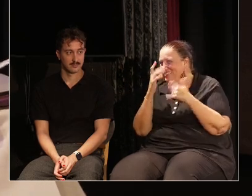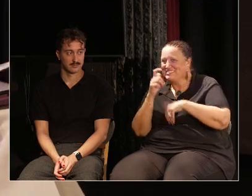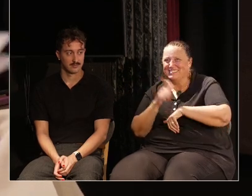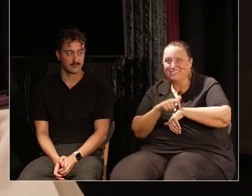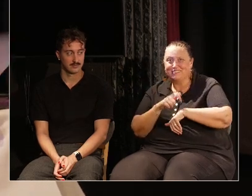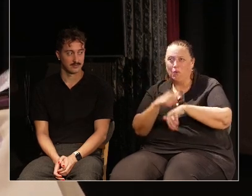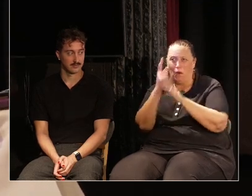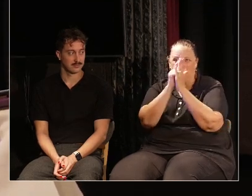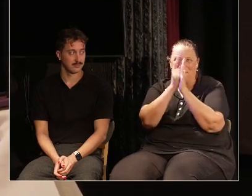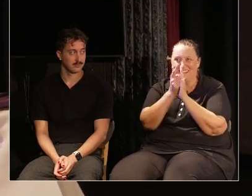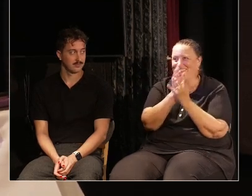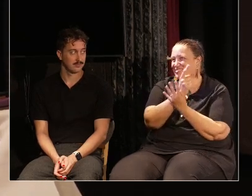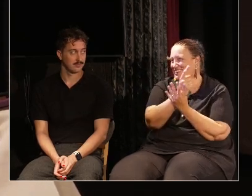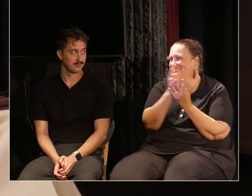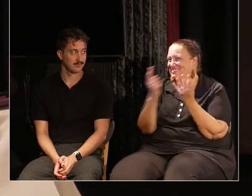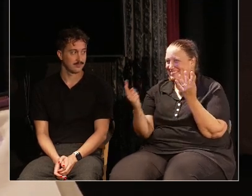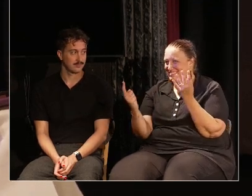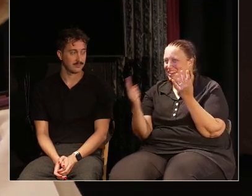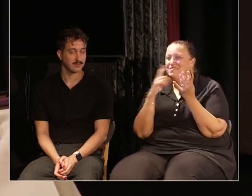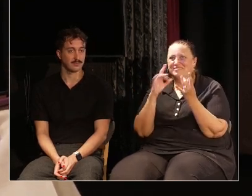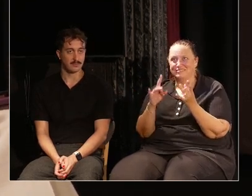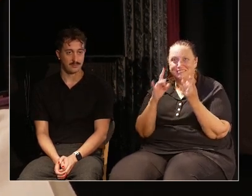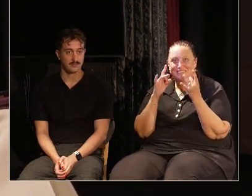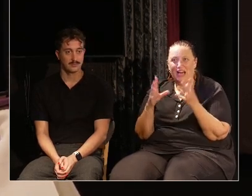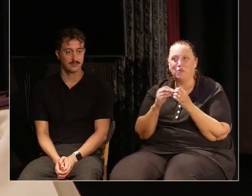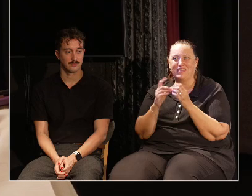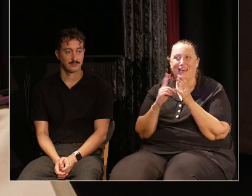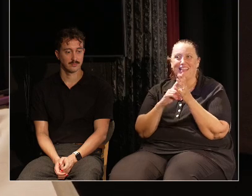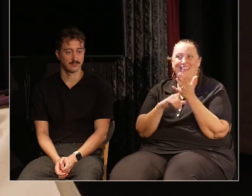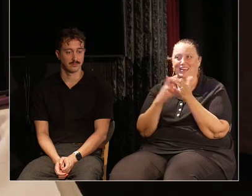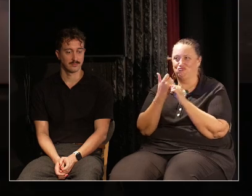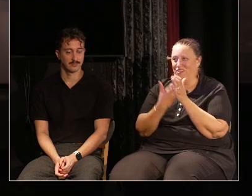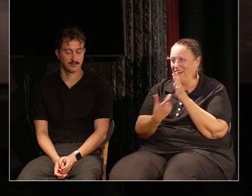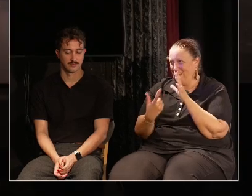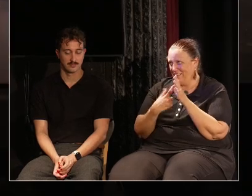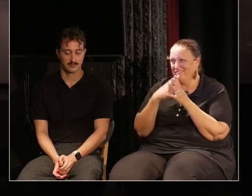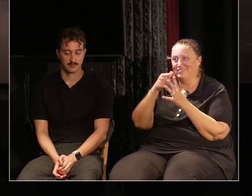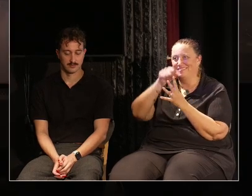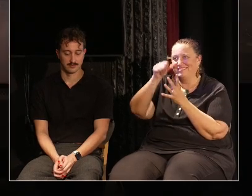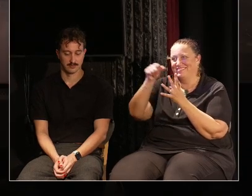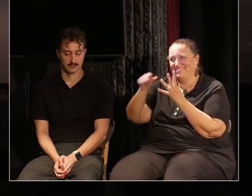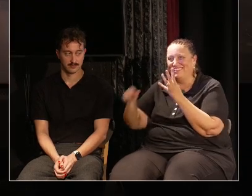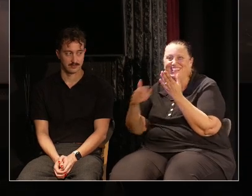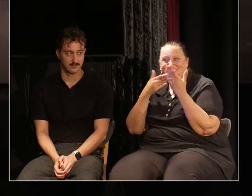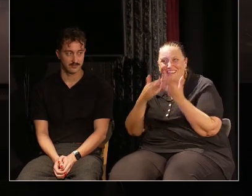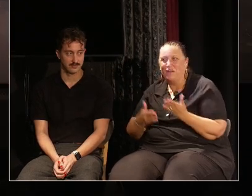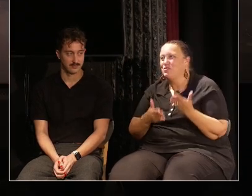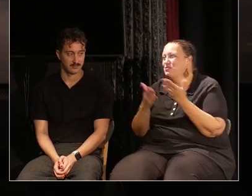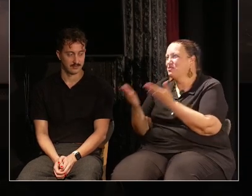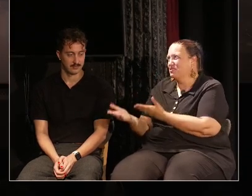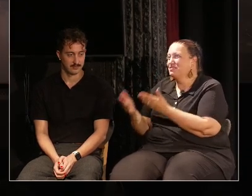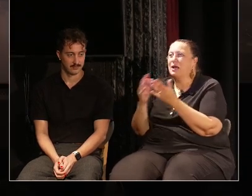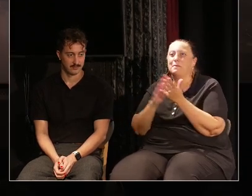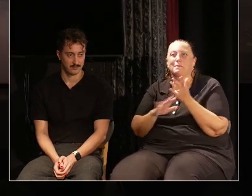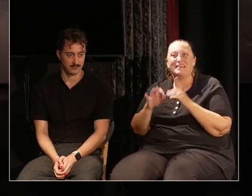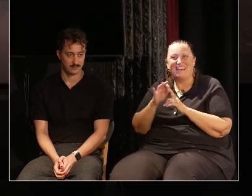got a minute on the clock for each of you. I'm going to start with Allegra and work my way down the line. So Allegra Spender,